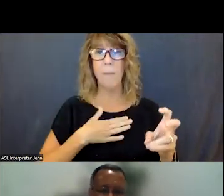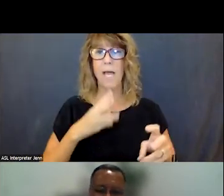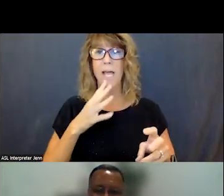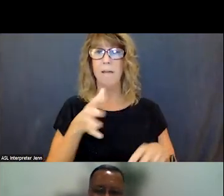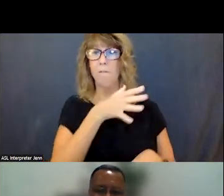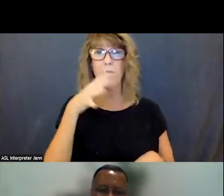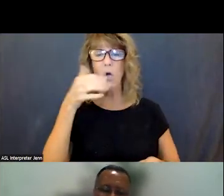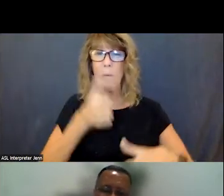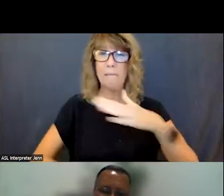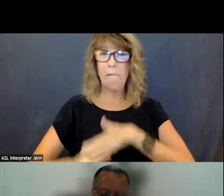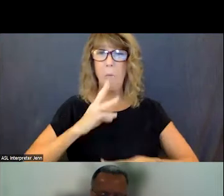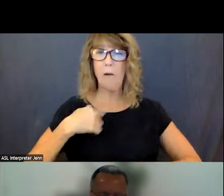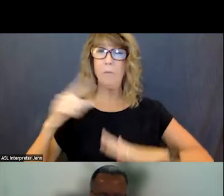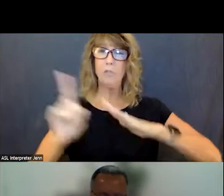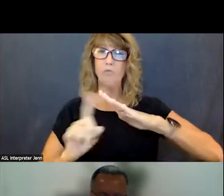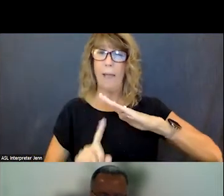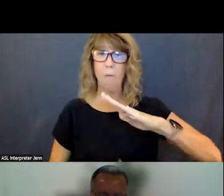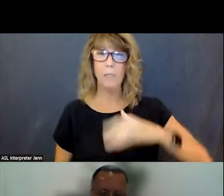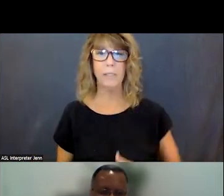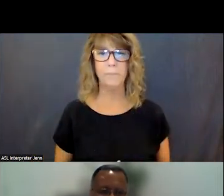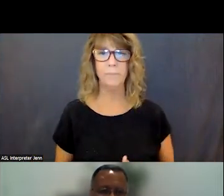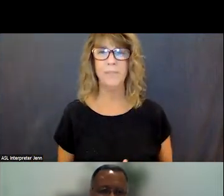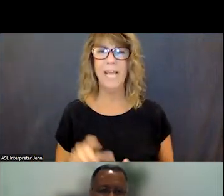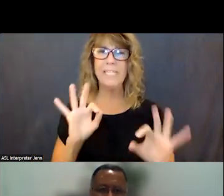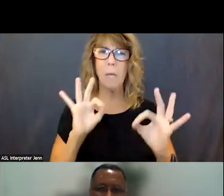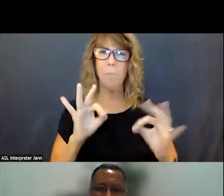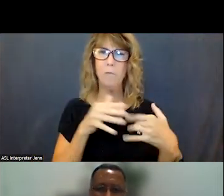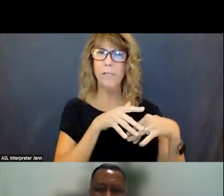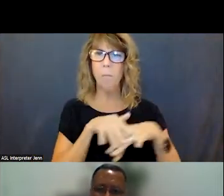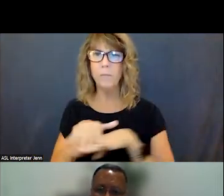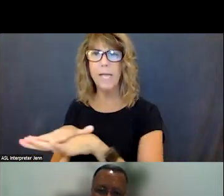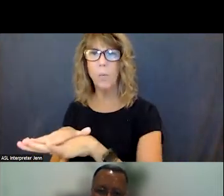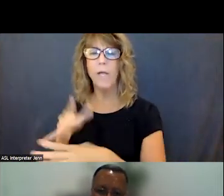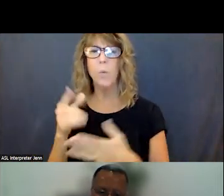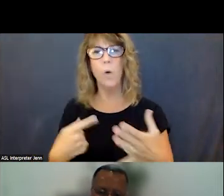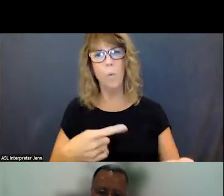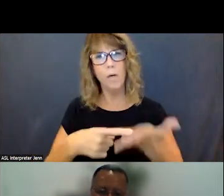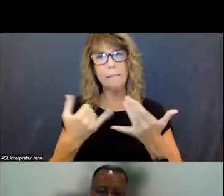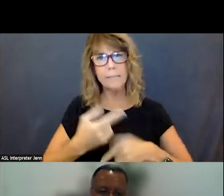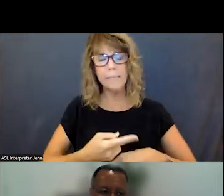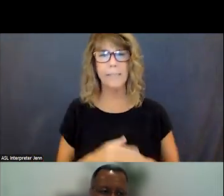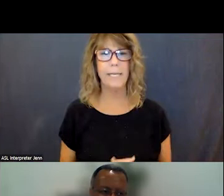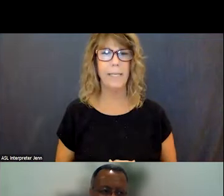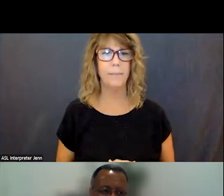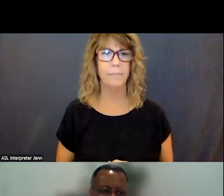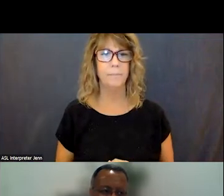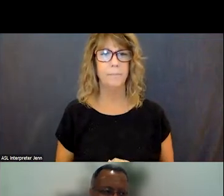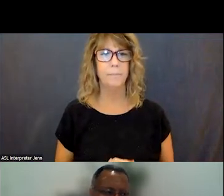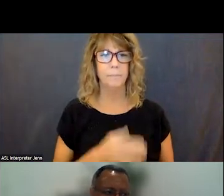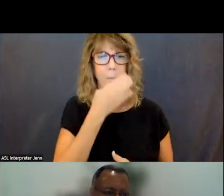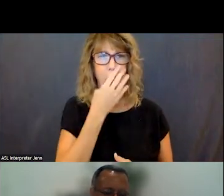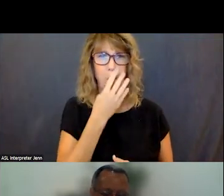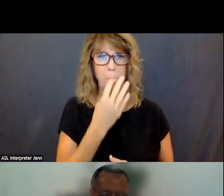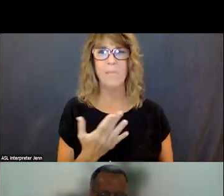was drowning." And it's really one of those perfect segues into what we're going to be talking about today. Because within that, the